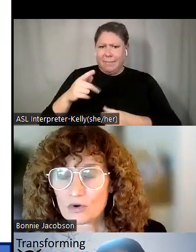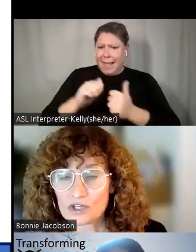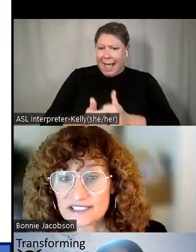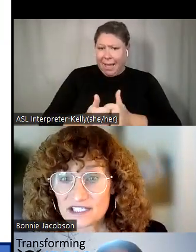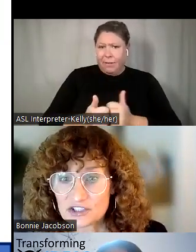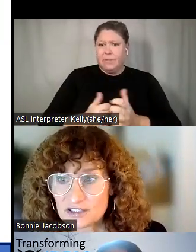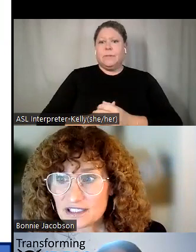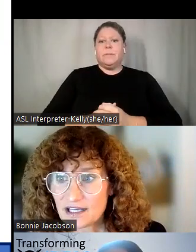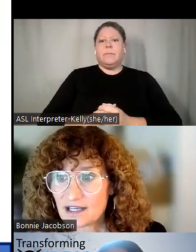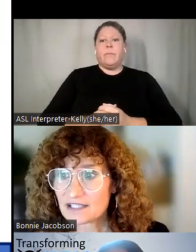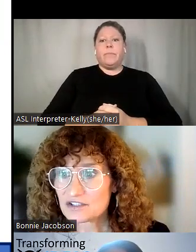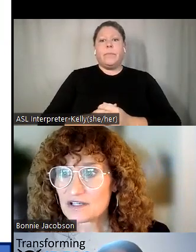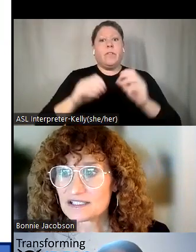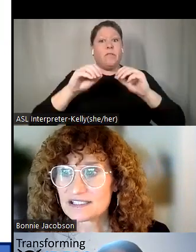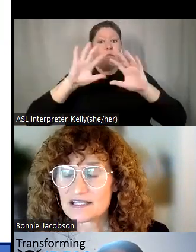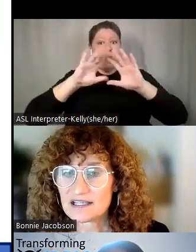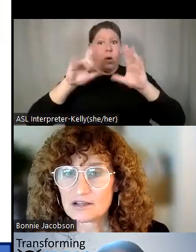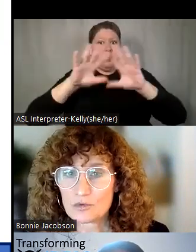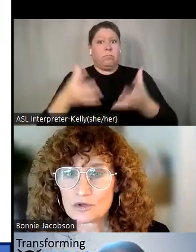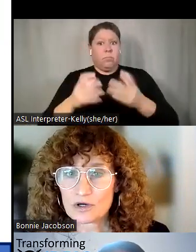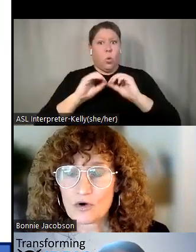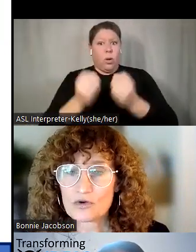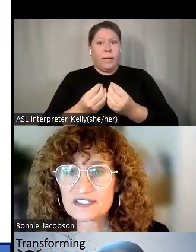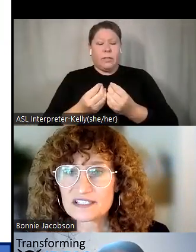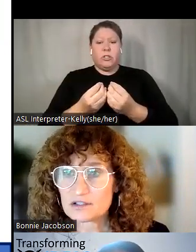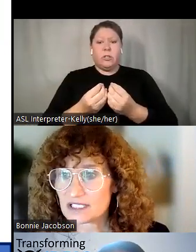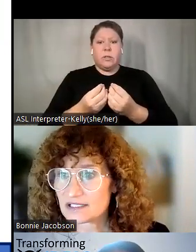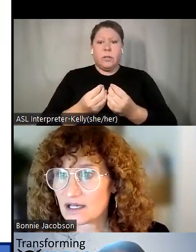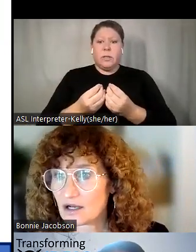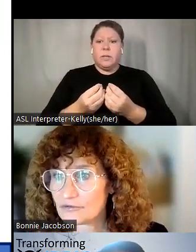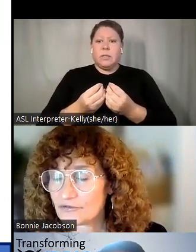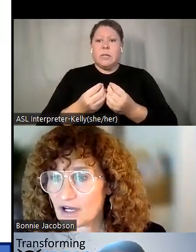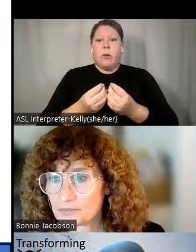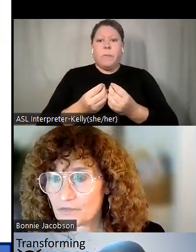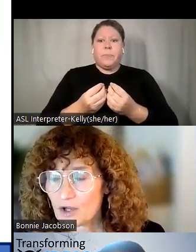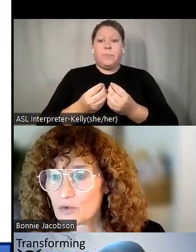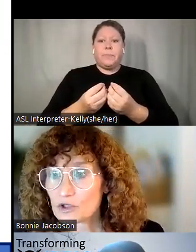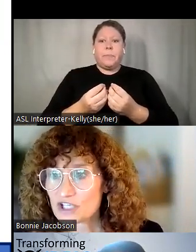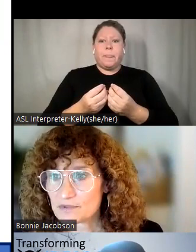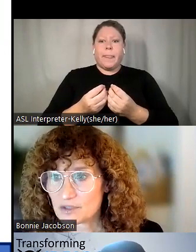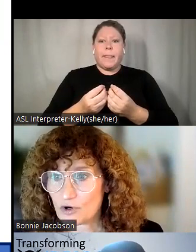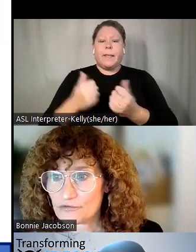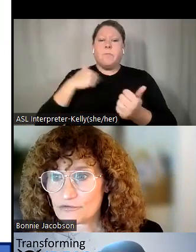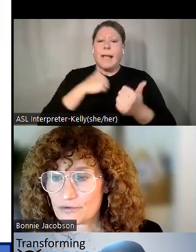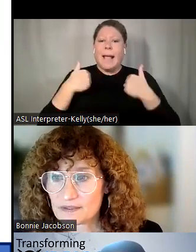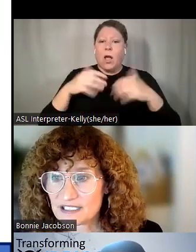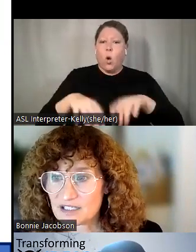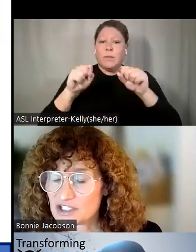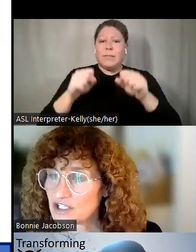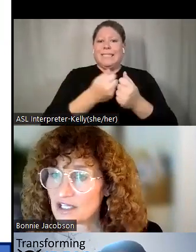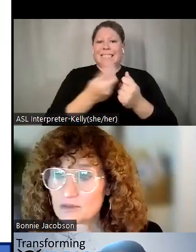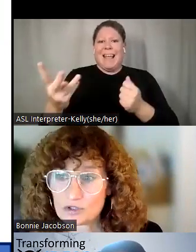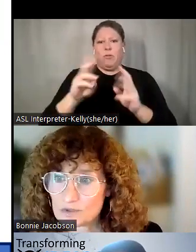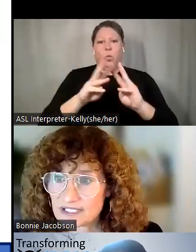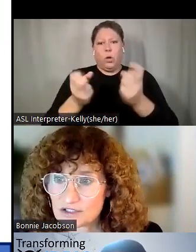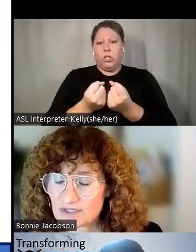Well, organizationally, I'll answer and say that there were a whole series of workshops that were offered throughout CDPH